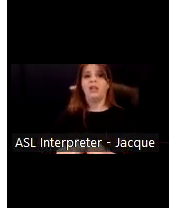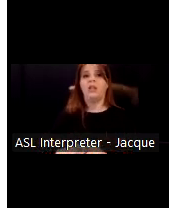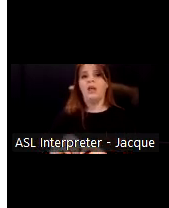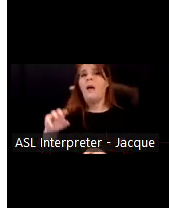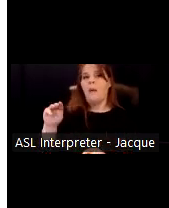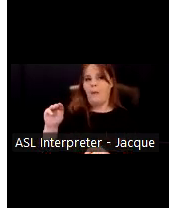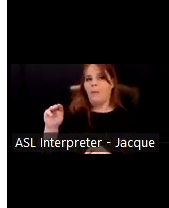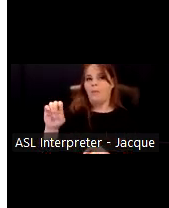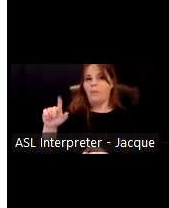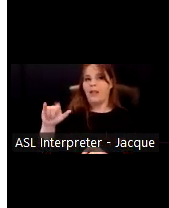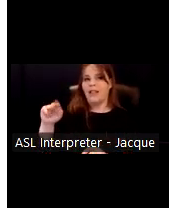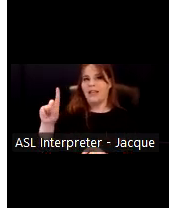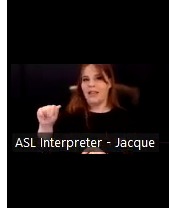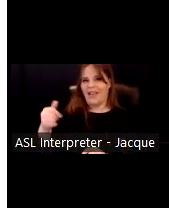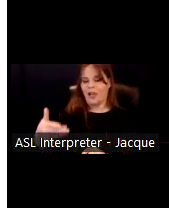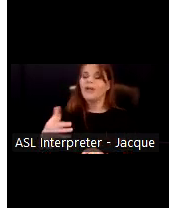Melinda here. Yes, thank you.